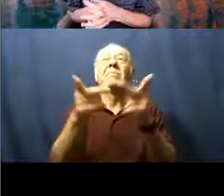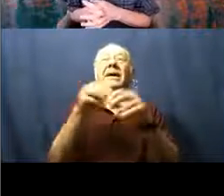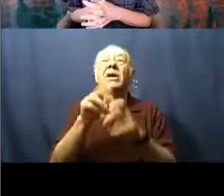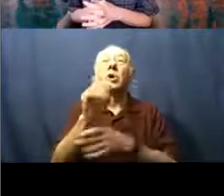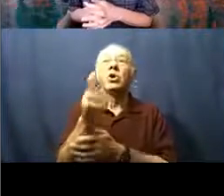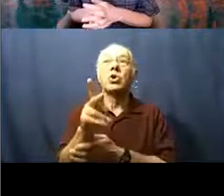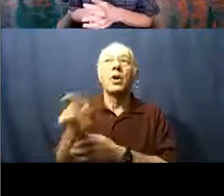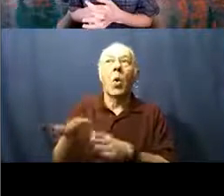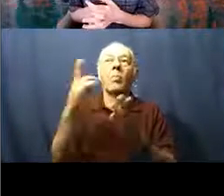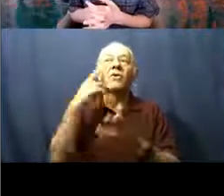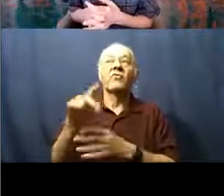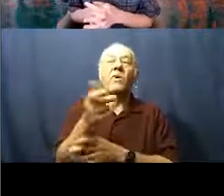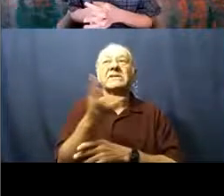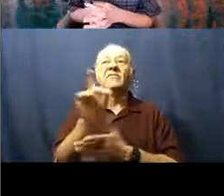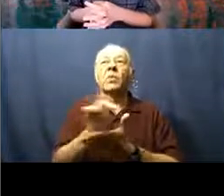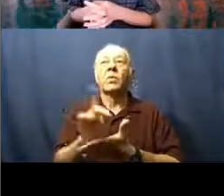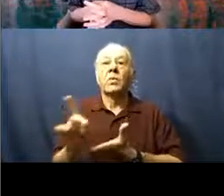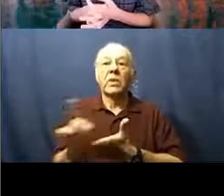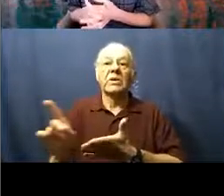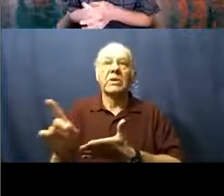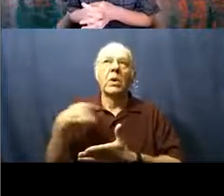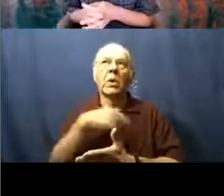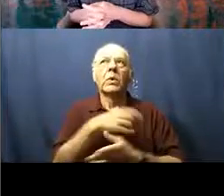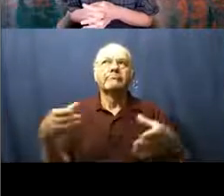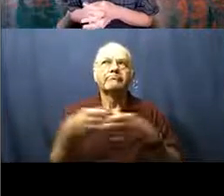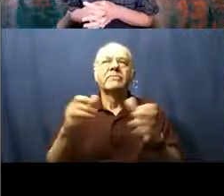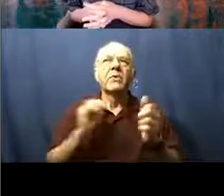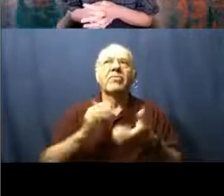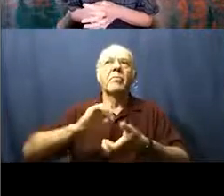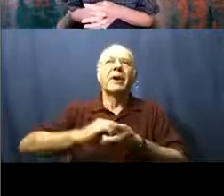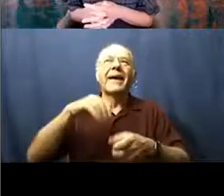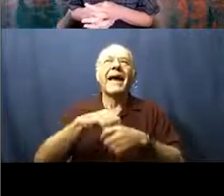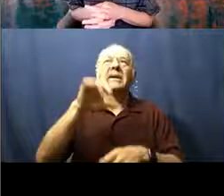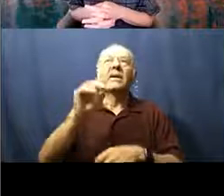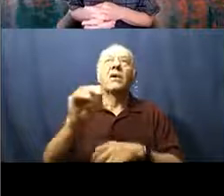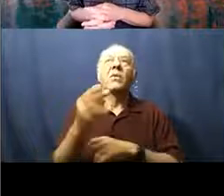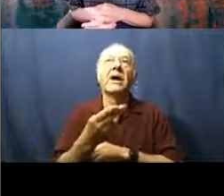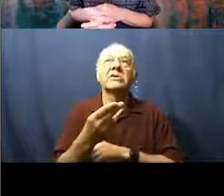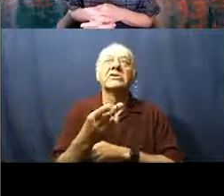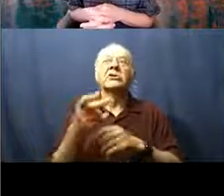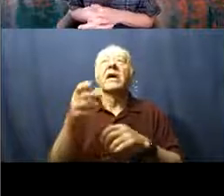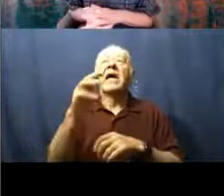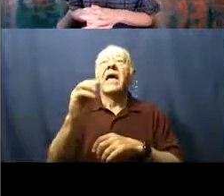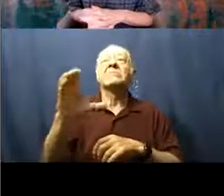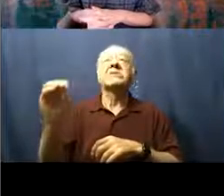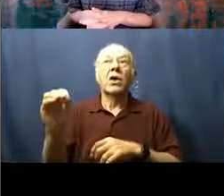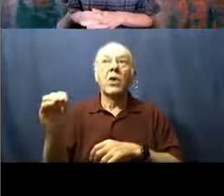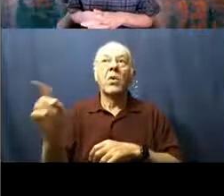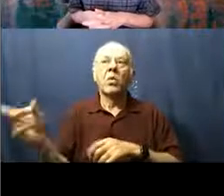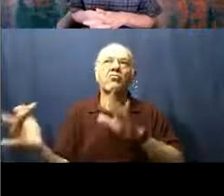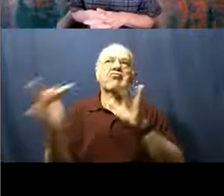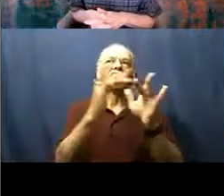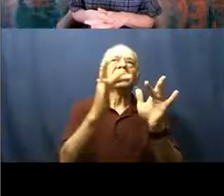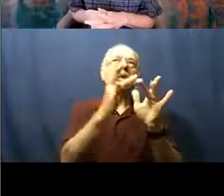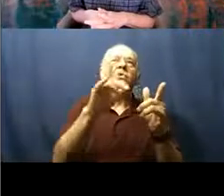that would be open for several weeks, we got together with our partners at Department of Health. Managed care organizations were reaching out to